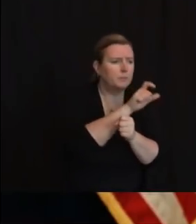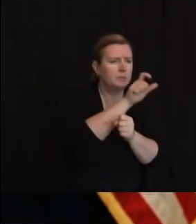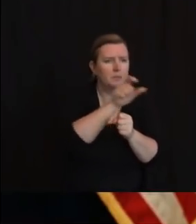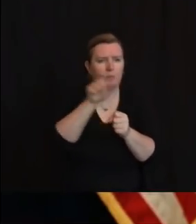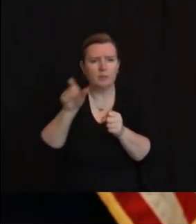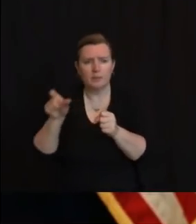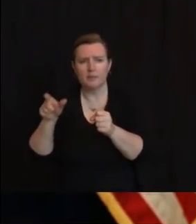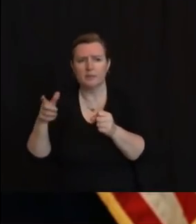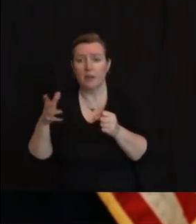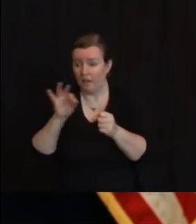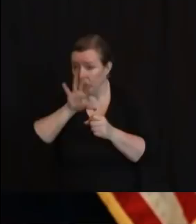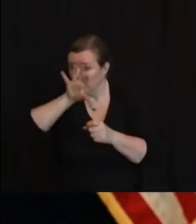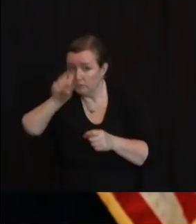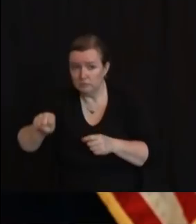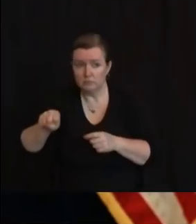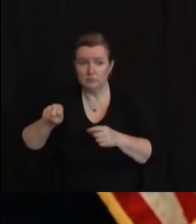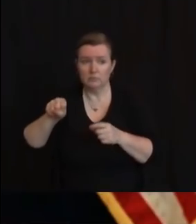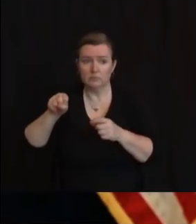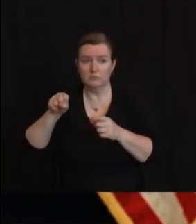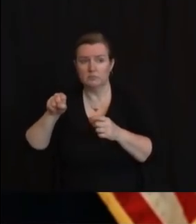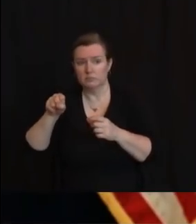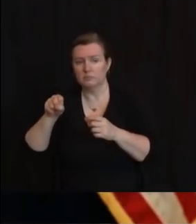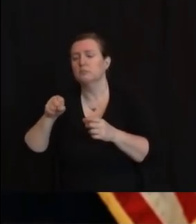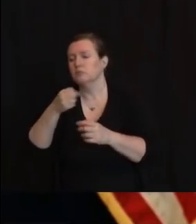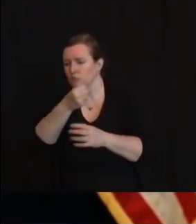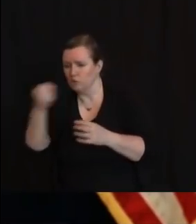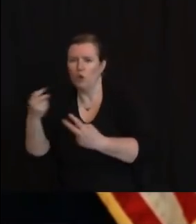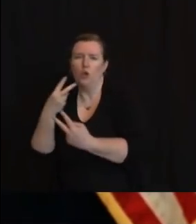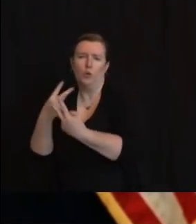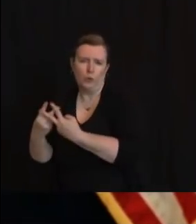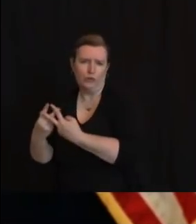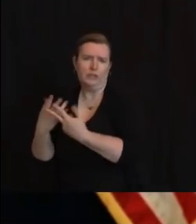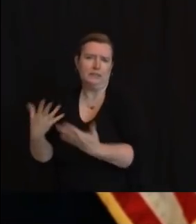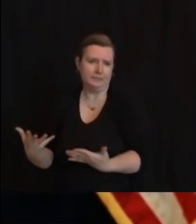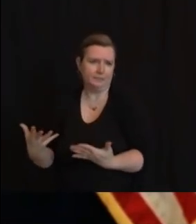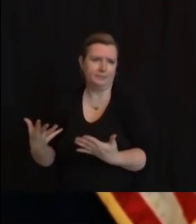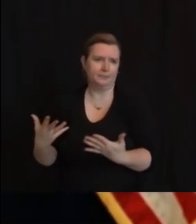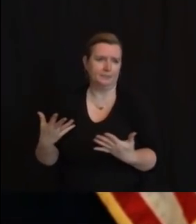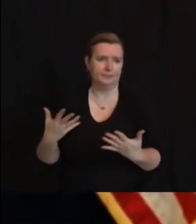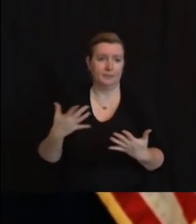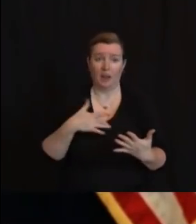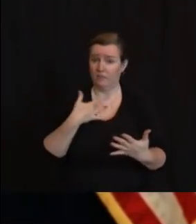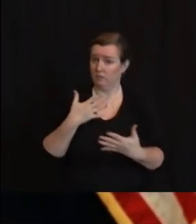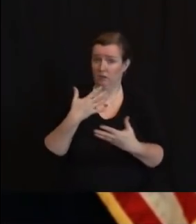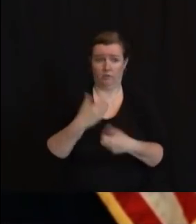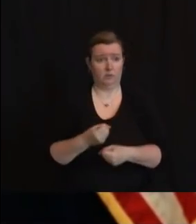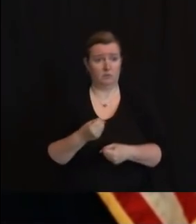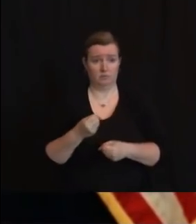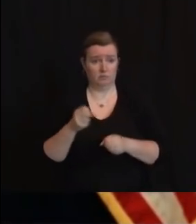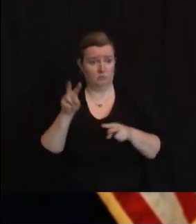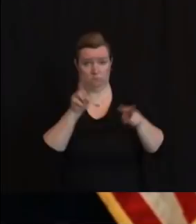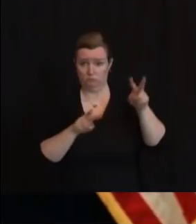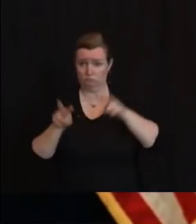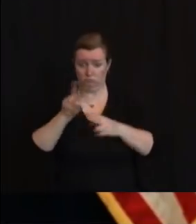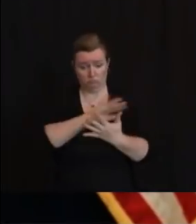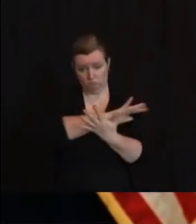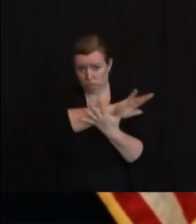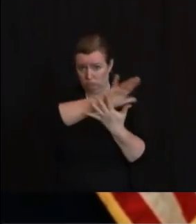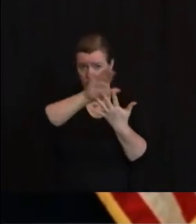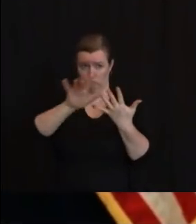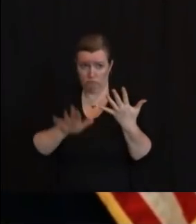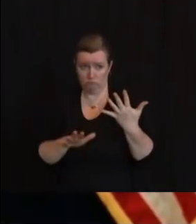If we have confidence in that, that allows us a lot faster to get back in the game. Thank you.